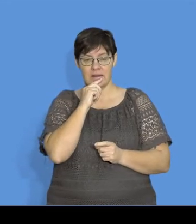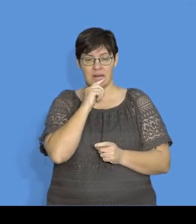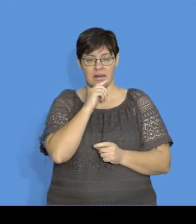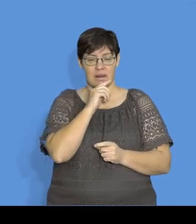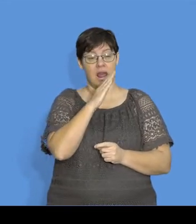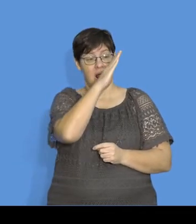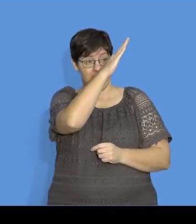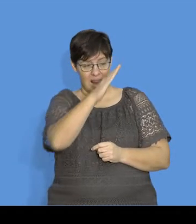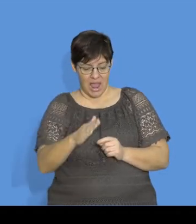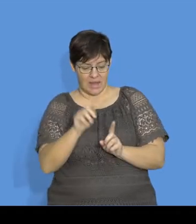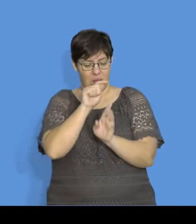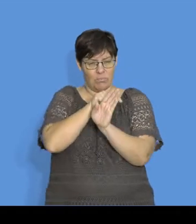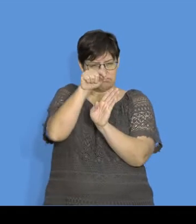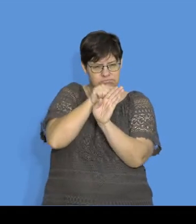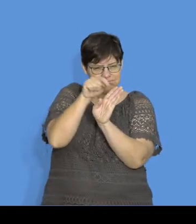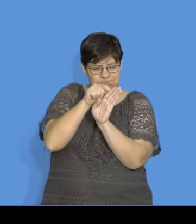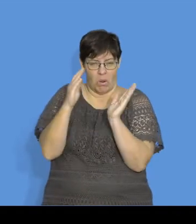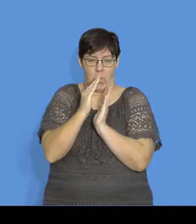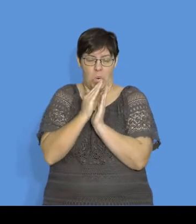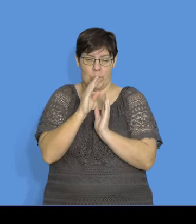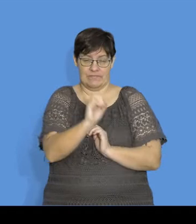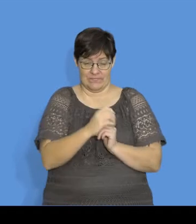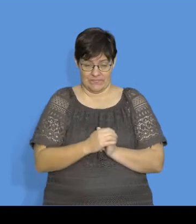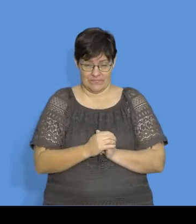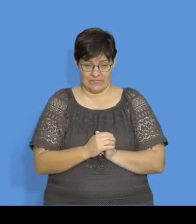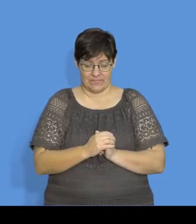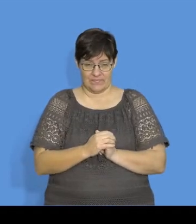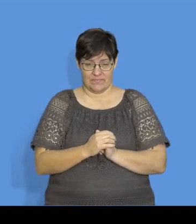more closely related the variables